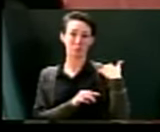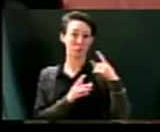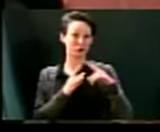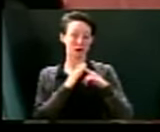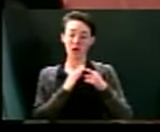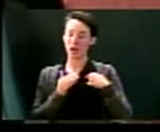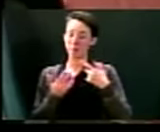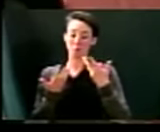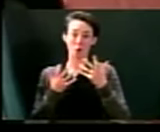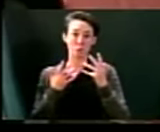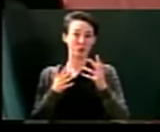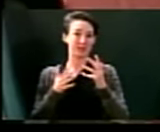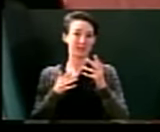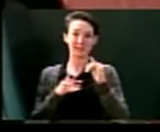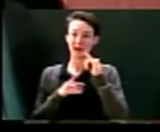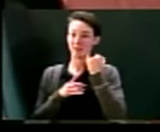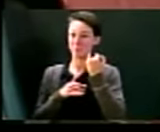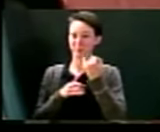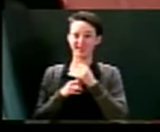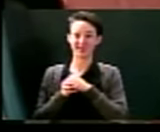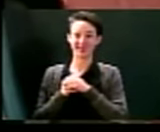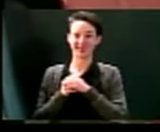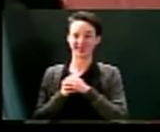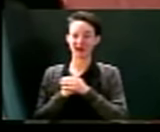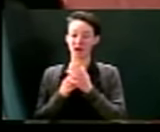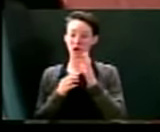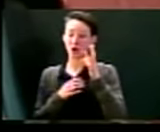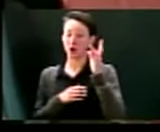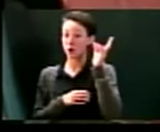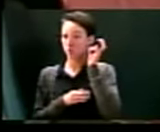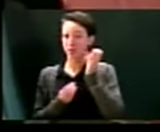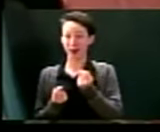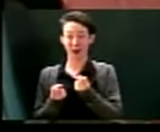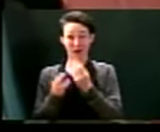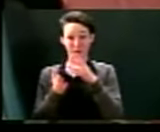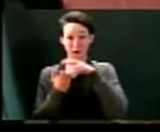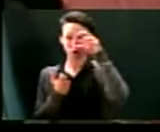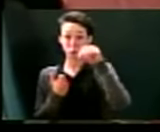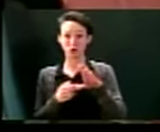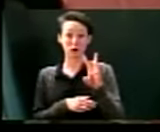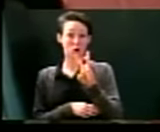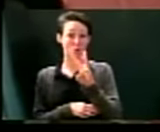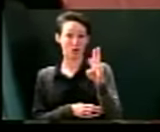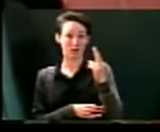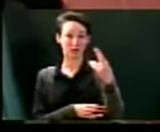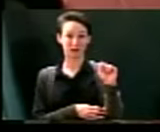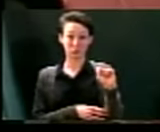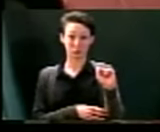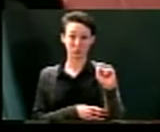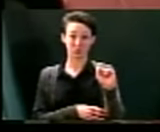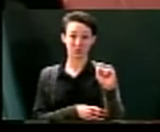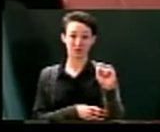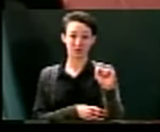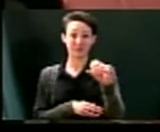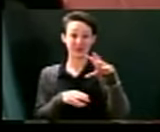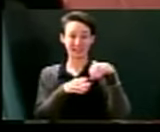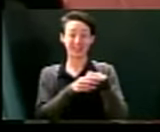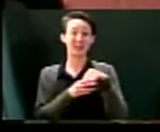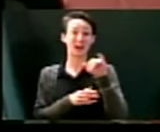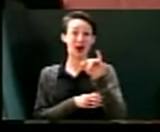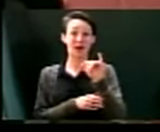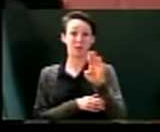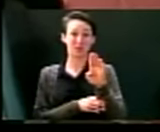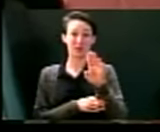I heard about the number of or the percentage of students at West High School that's in an IB program that she's a part